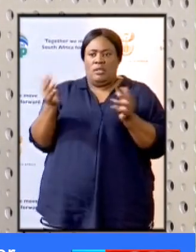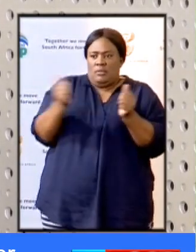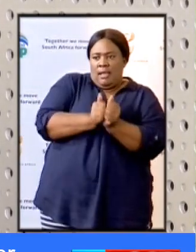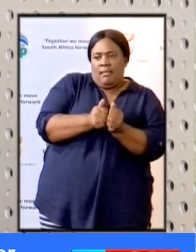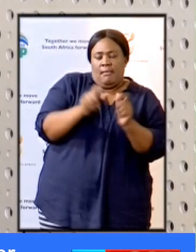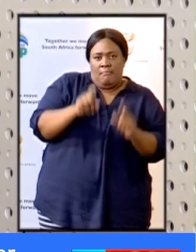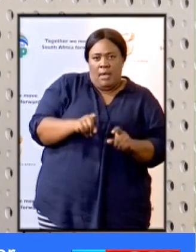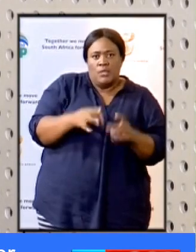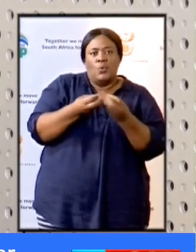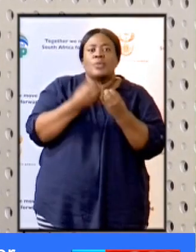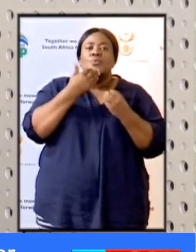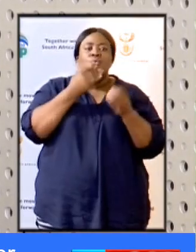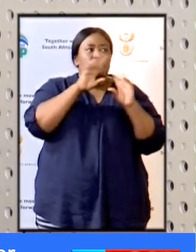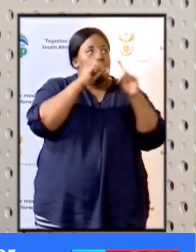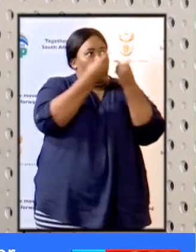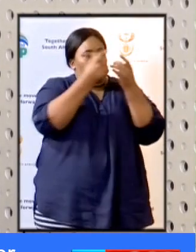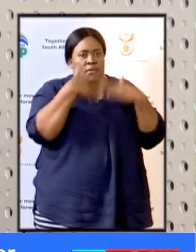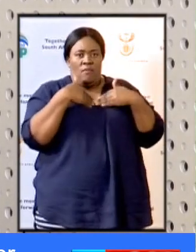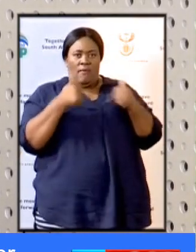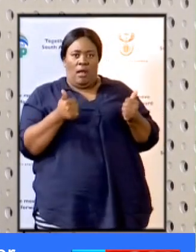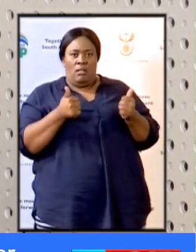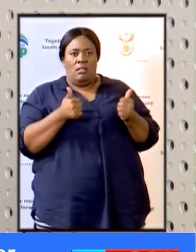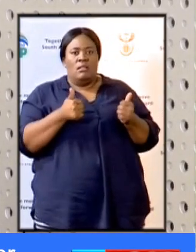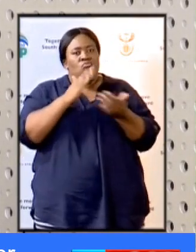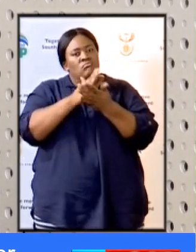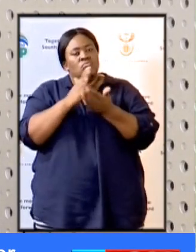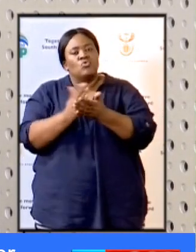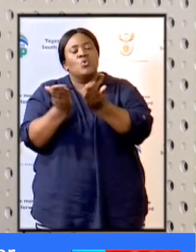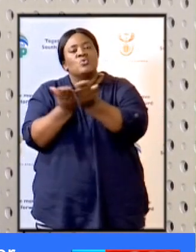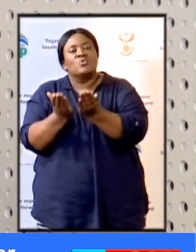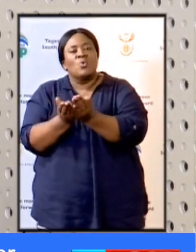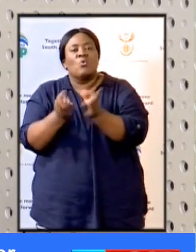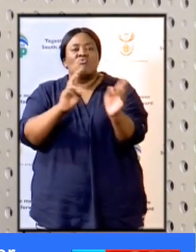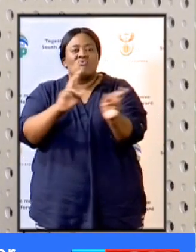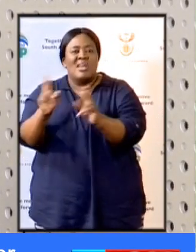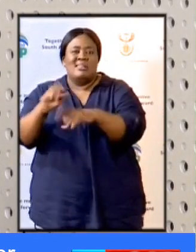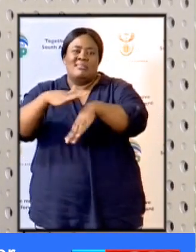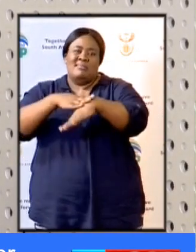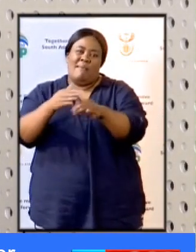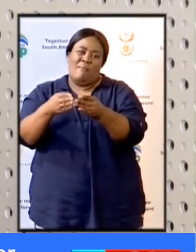le healthy gore dikolo di kgone go bula. So I really want to